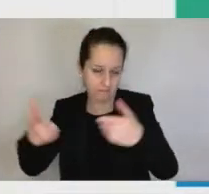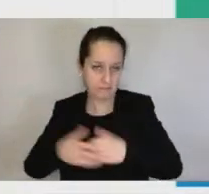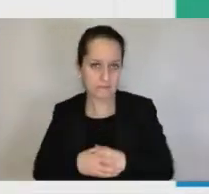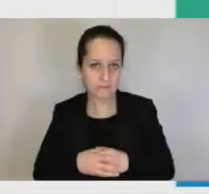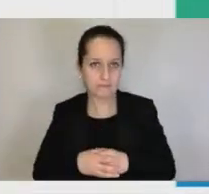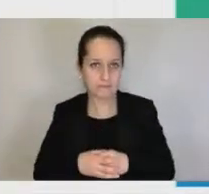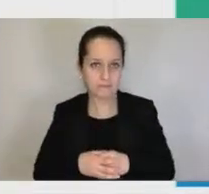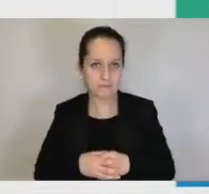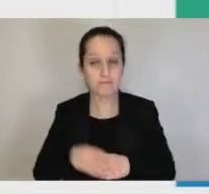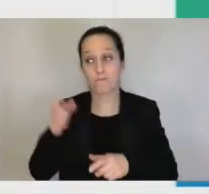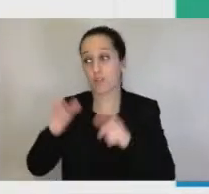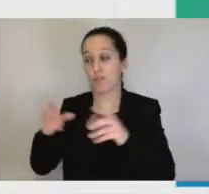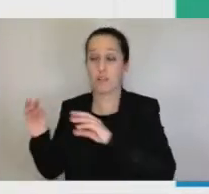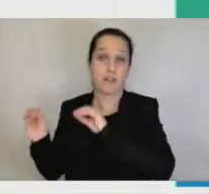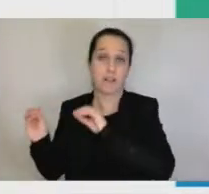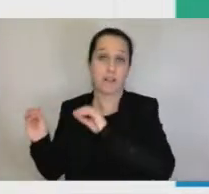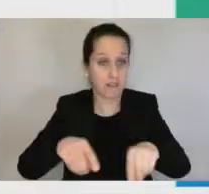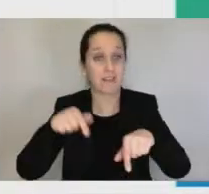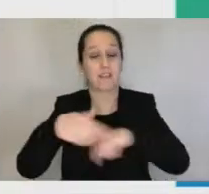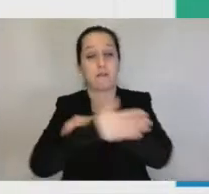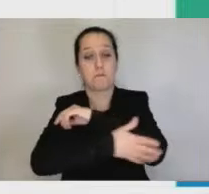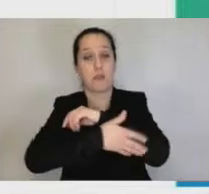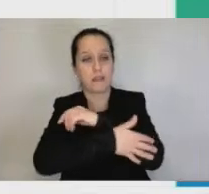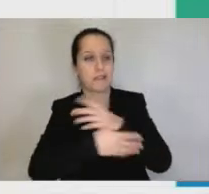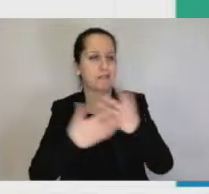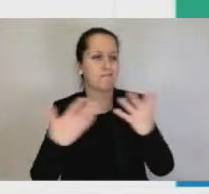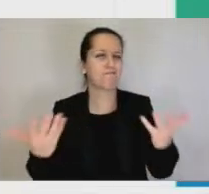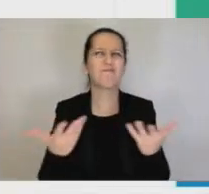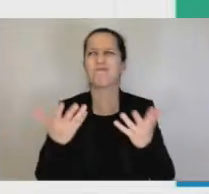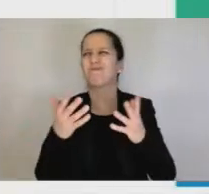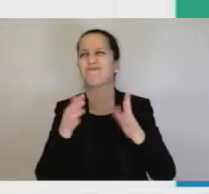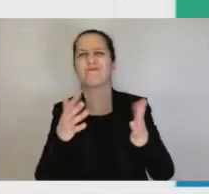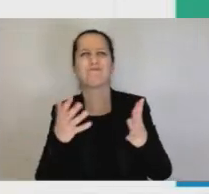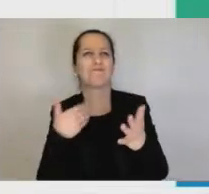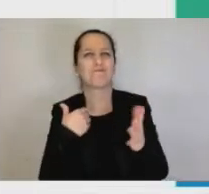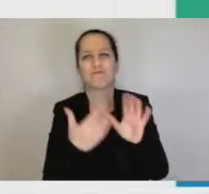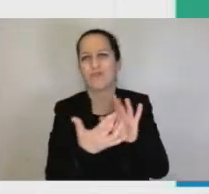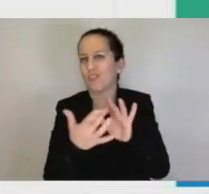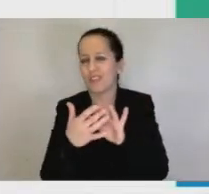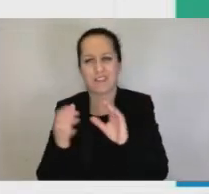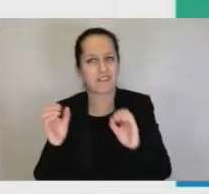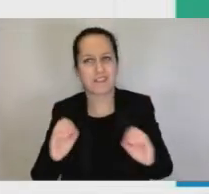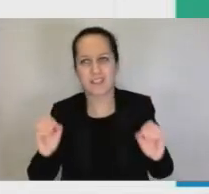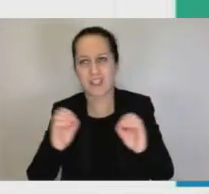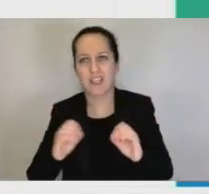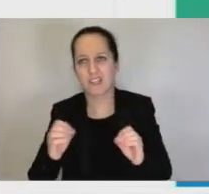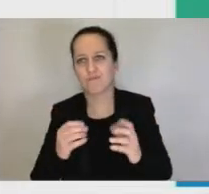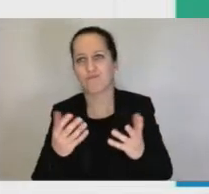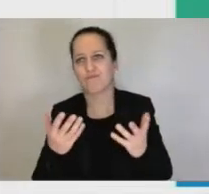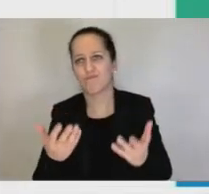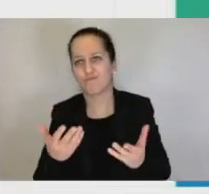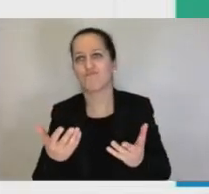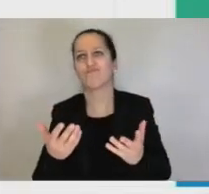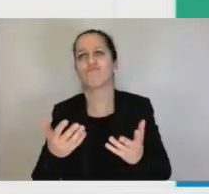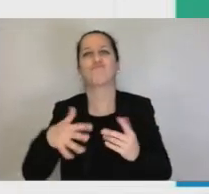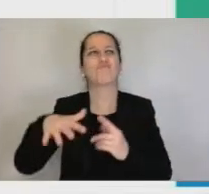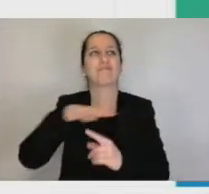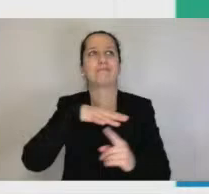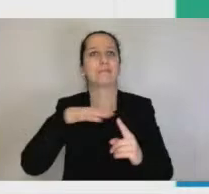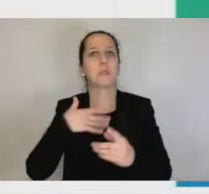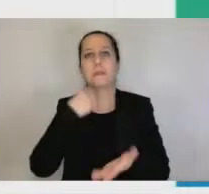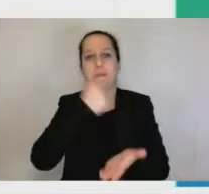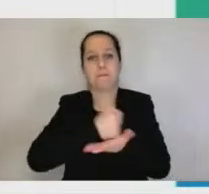And when they arrive, migrants are in precarious situations without any